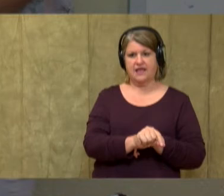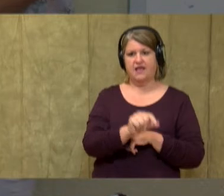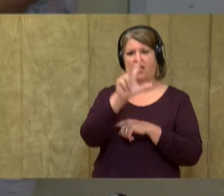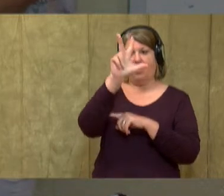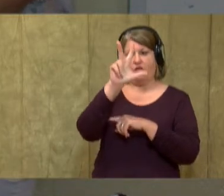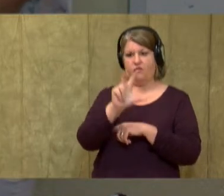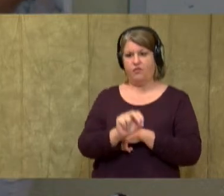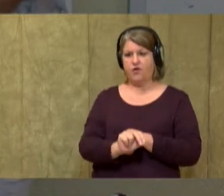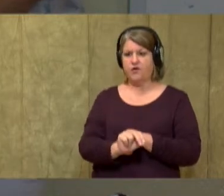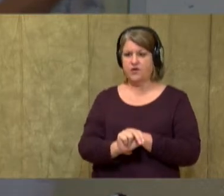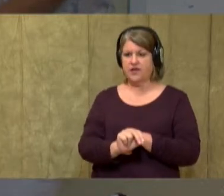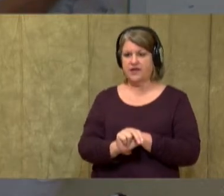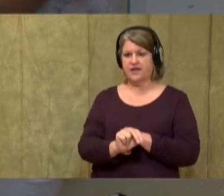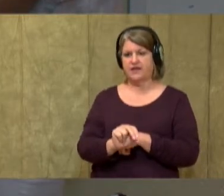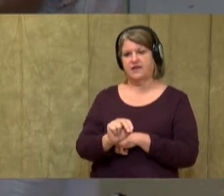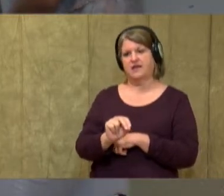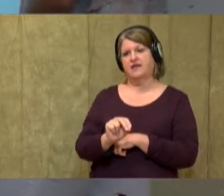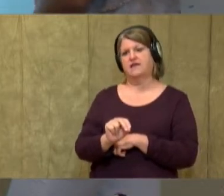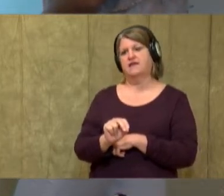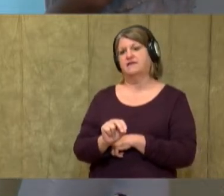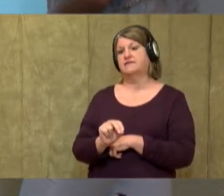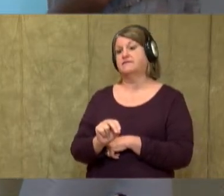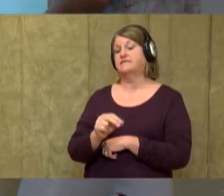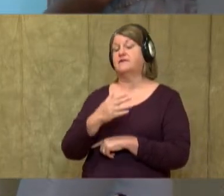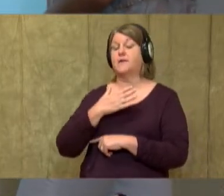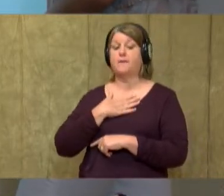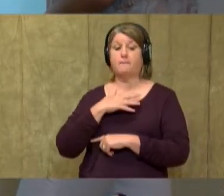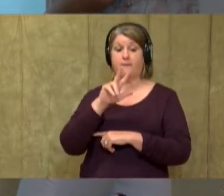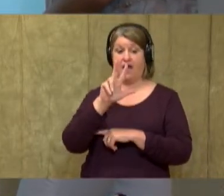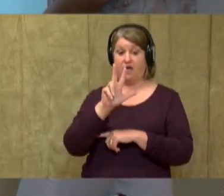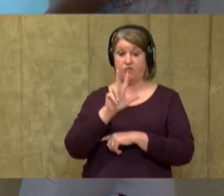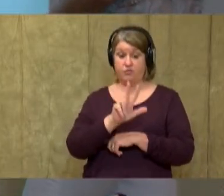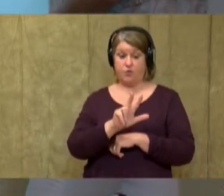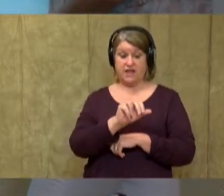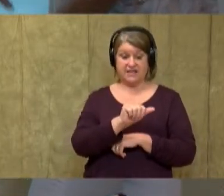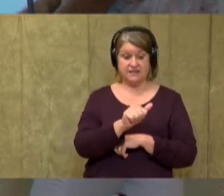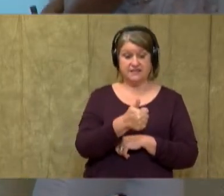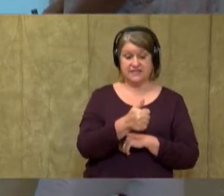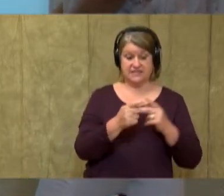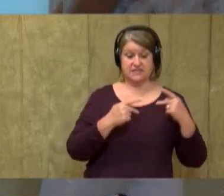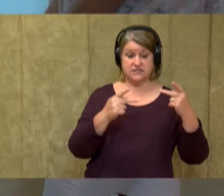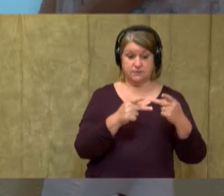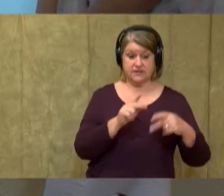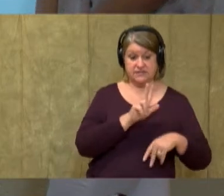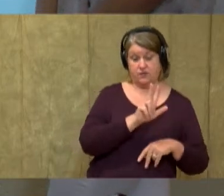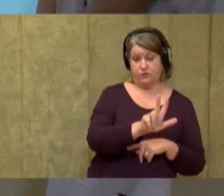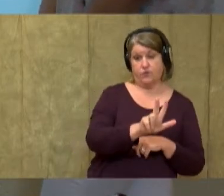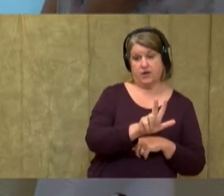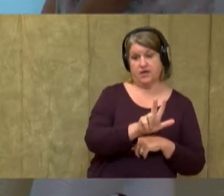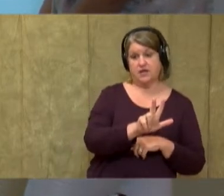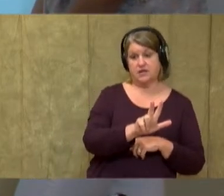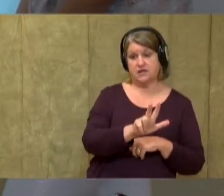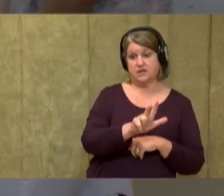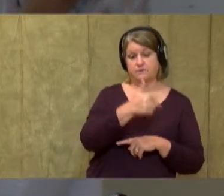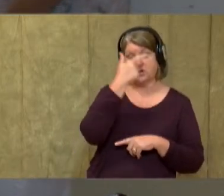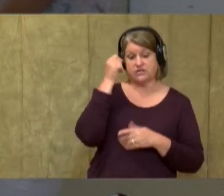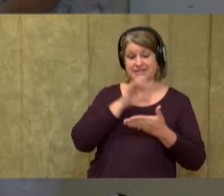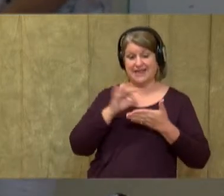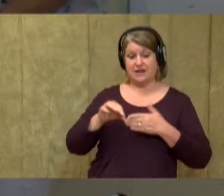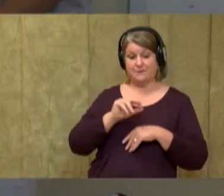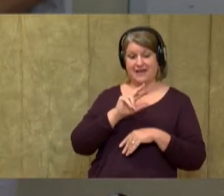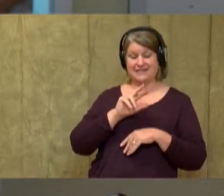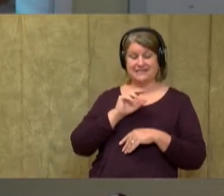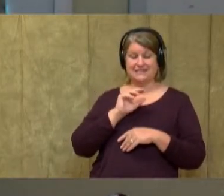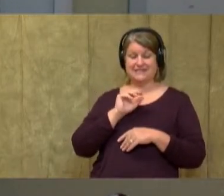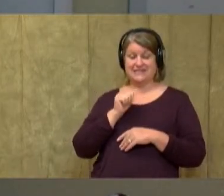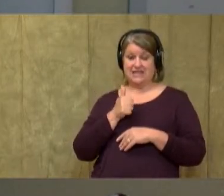20, 30. My 3 is going to go in my tens place because I counted by tens. And